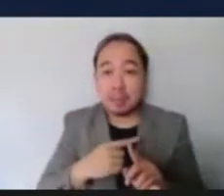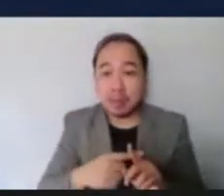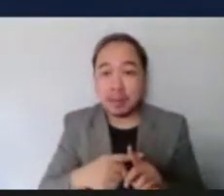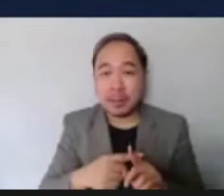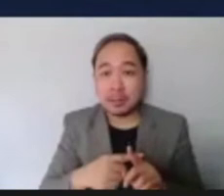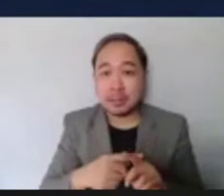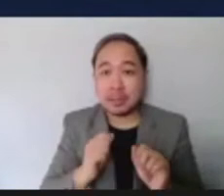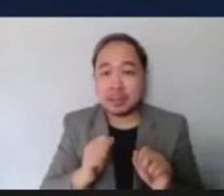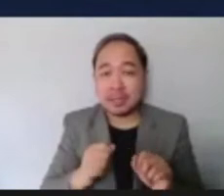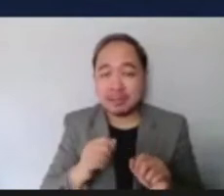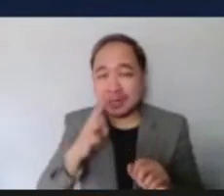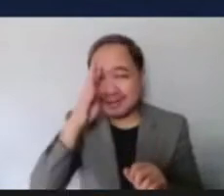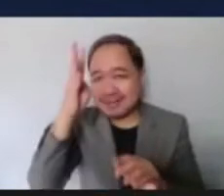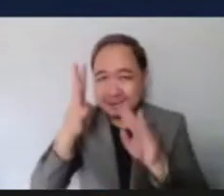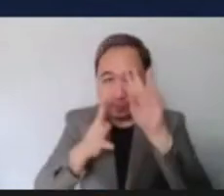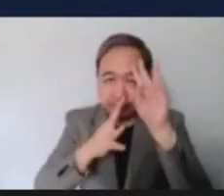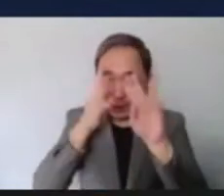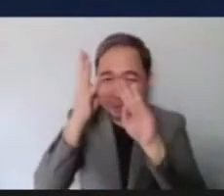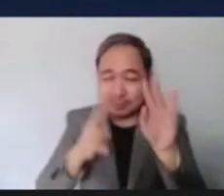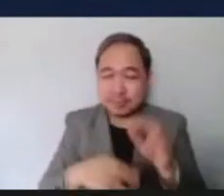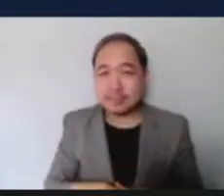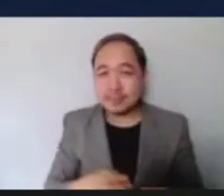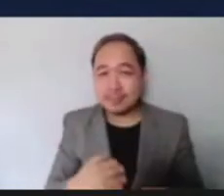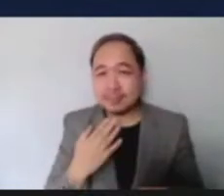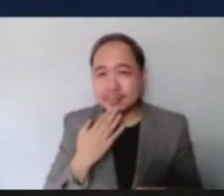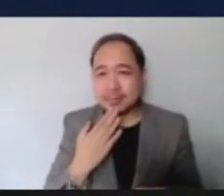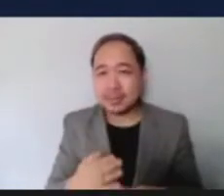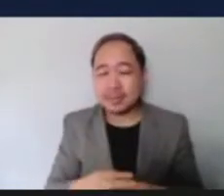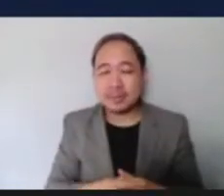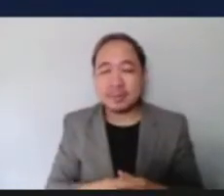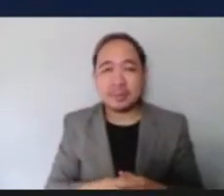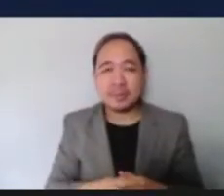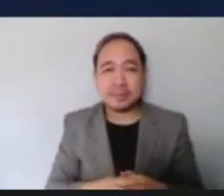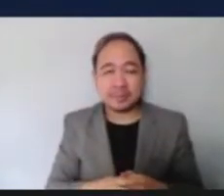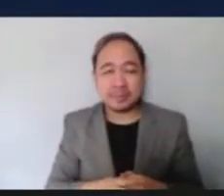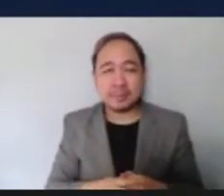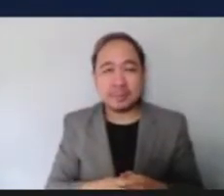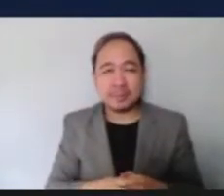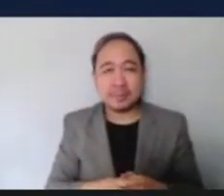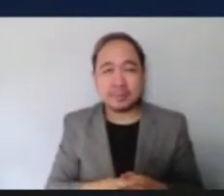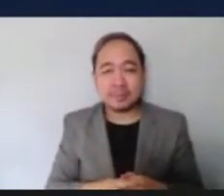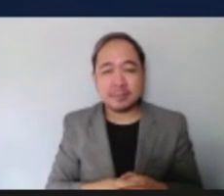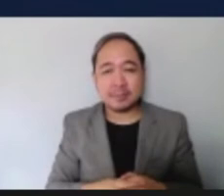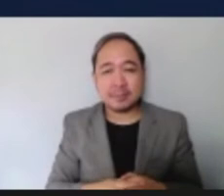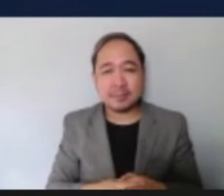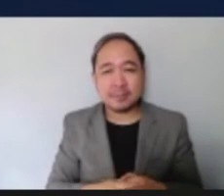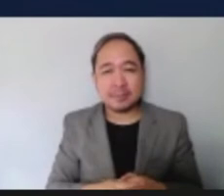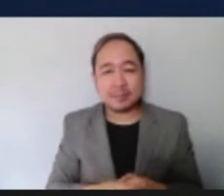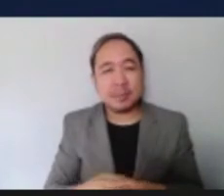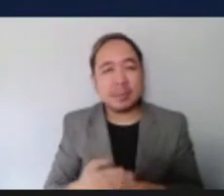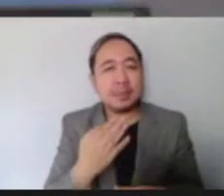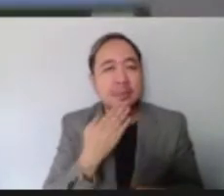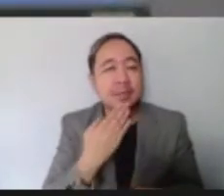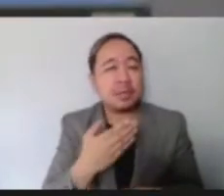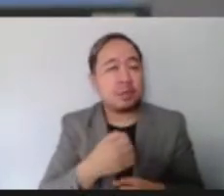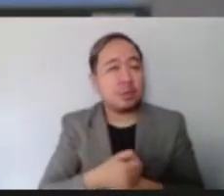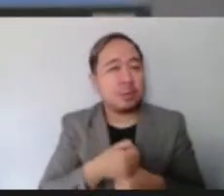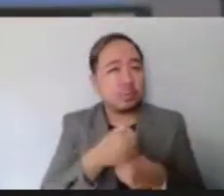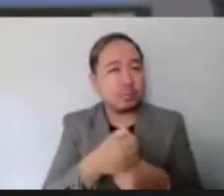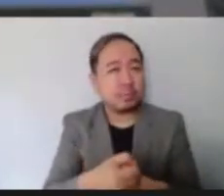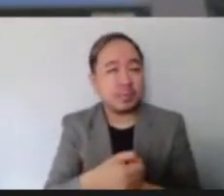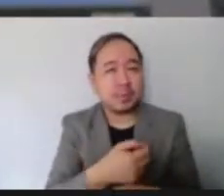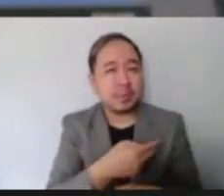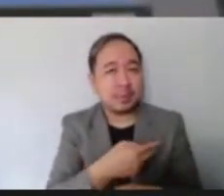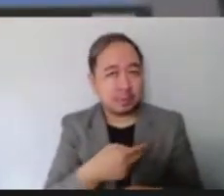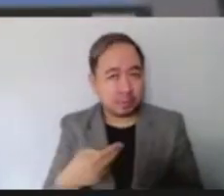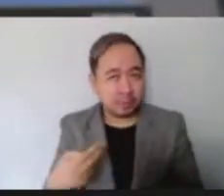popular listen thank you chair I thank the distinguished delegate of the Republic of Indonesia